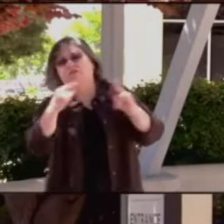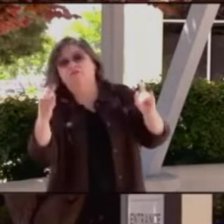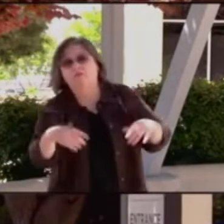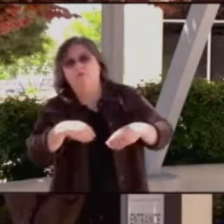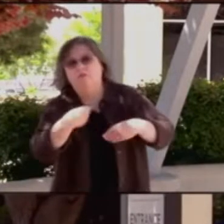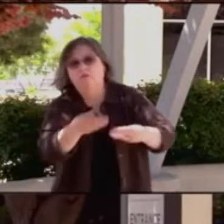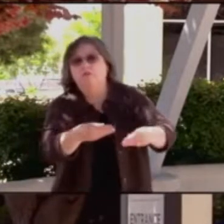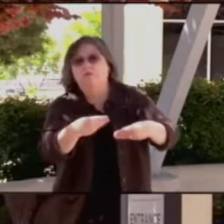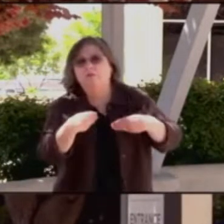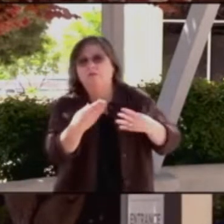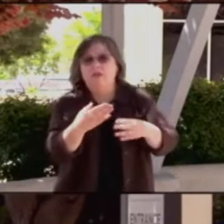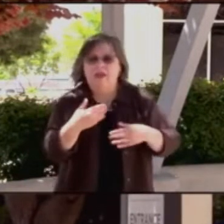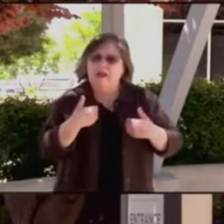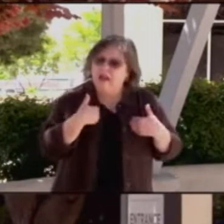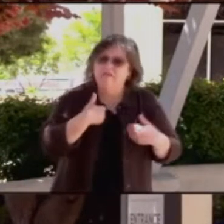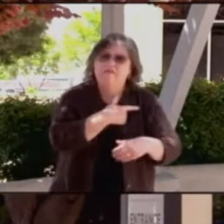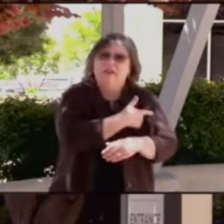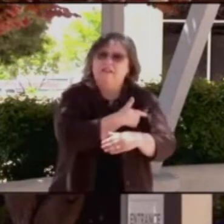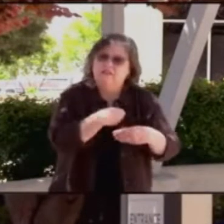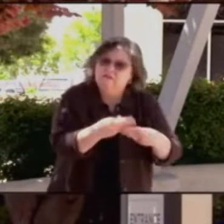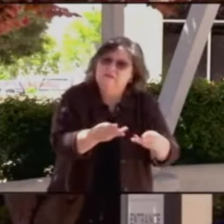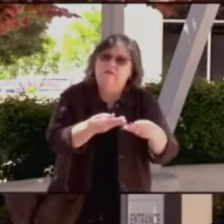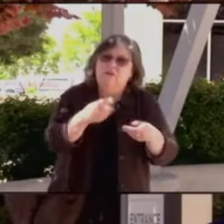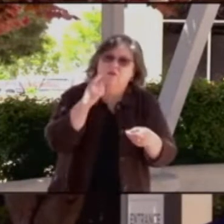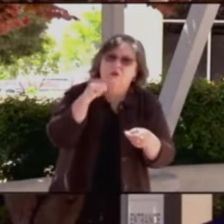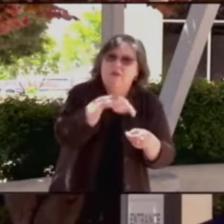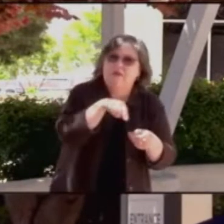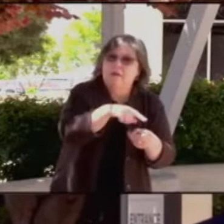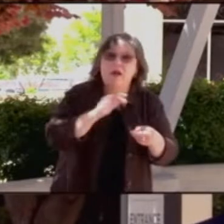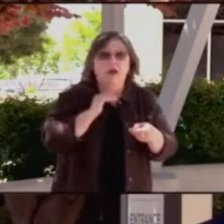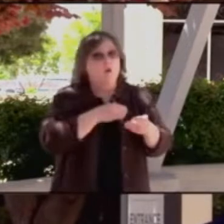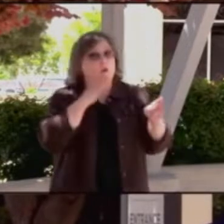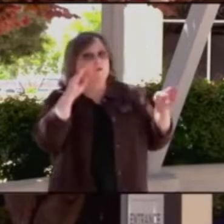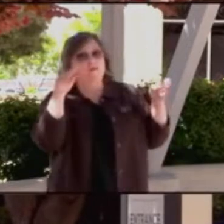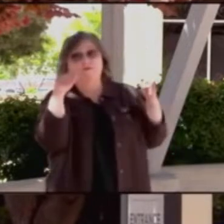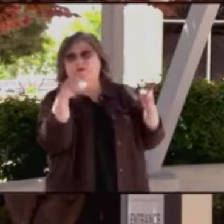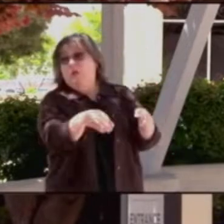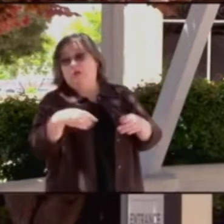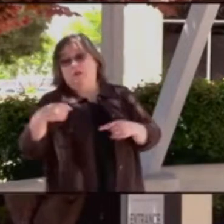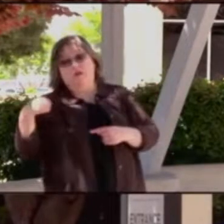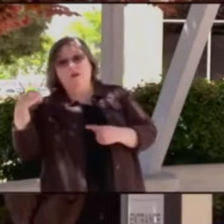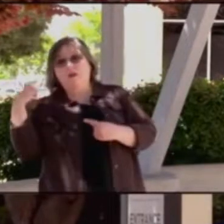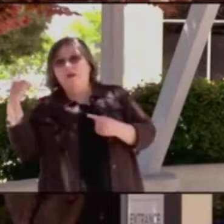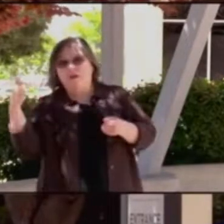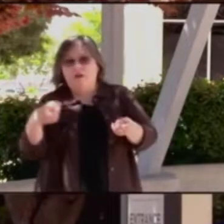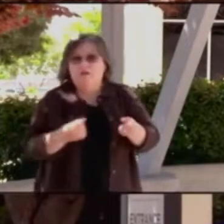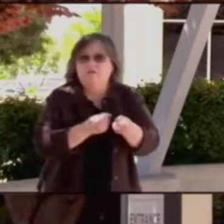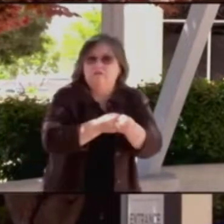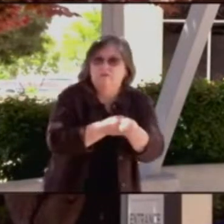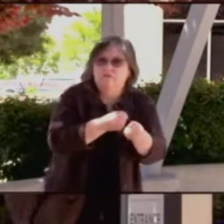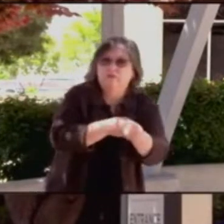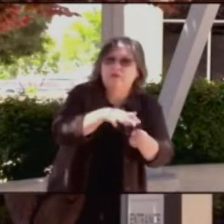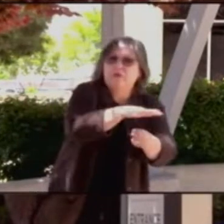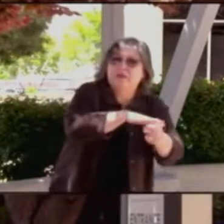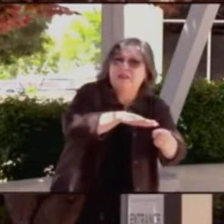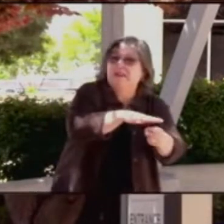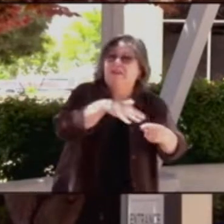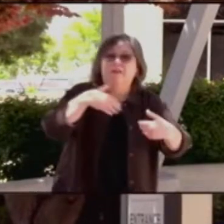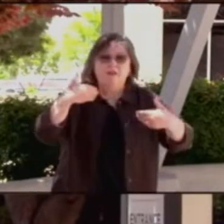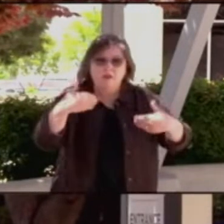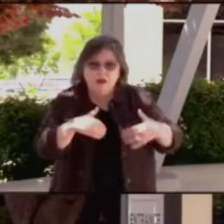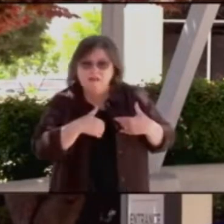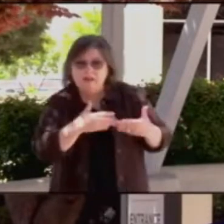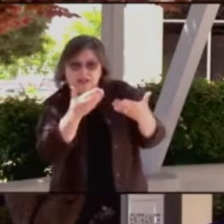Our communities that have been hardest hit have been our focus since the beginning of the pandemic, and they will continue to be